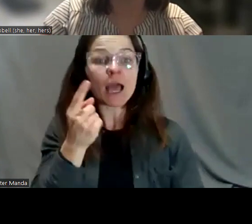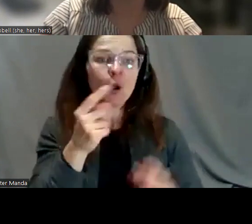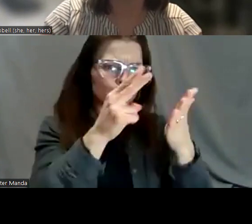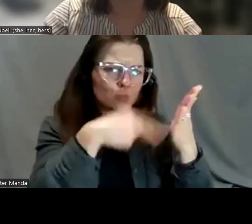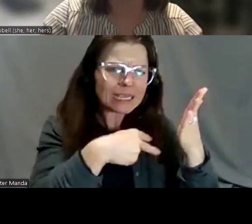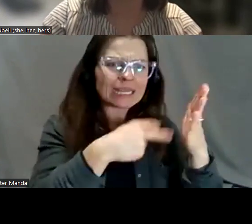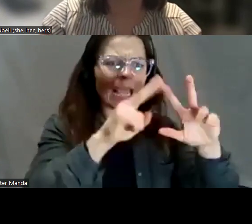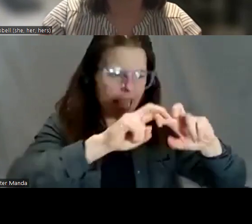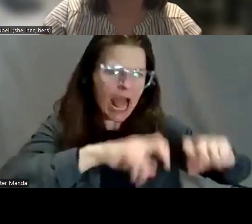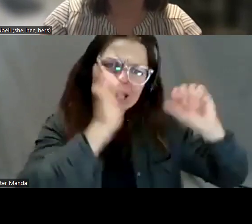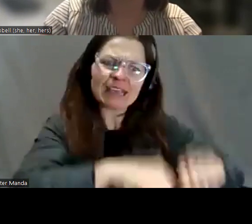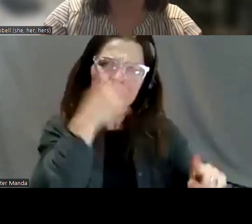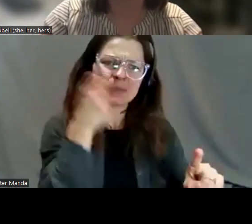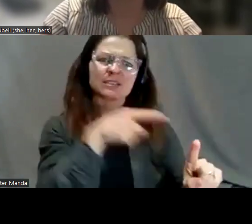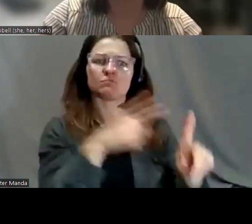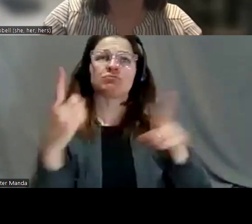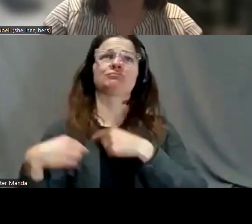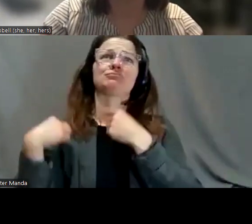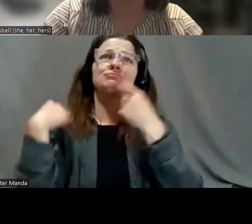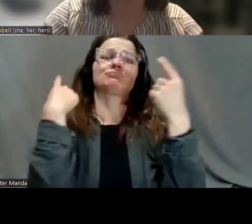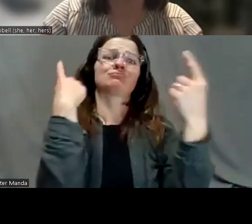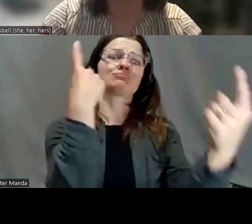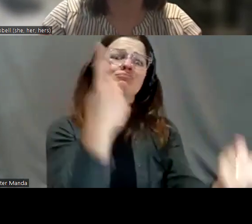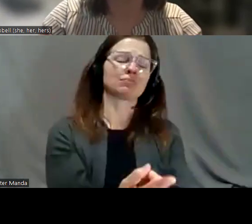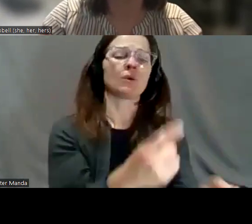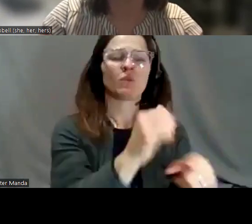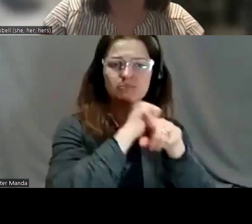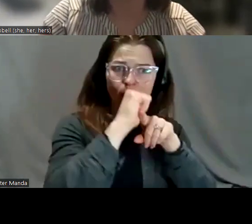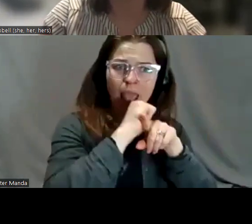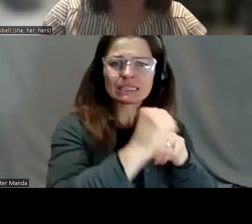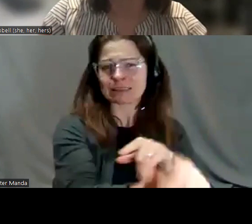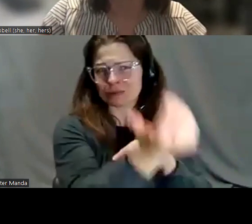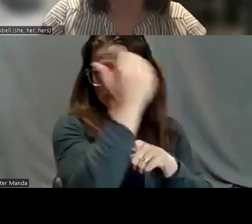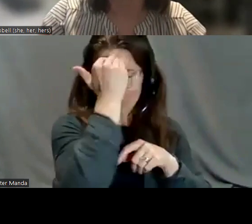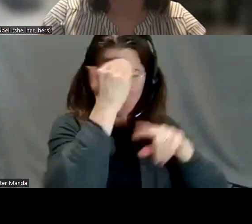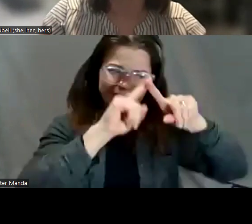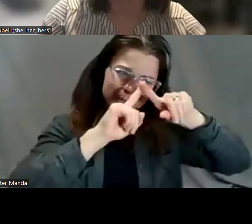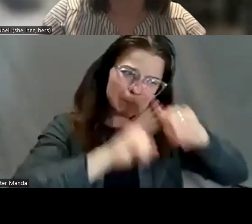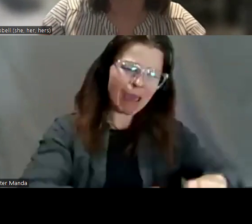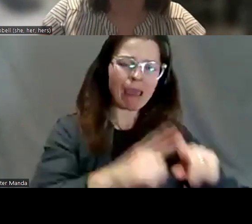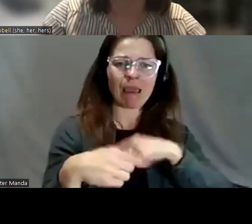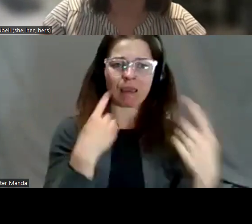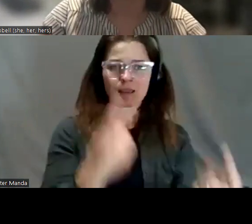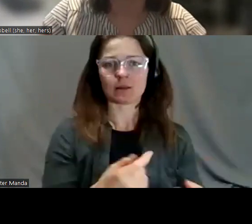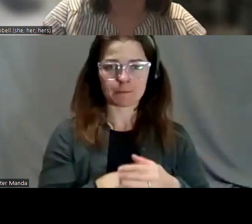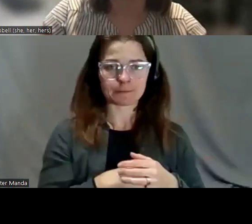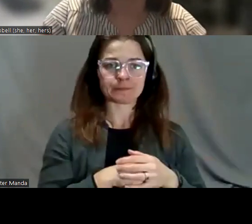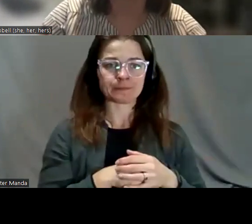in a newspaper, because it has existed for a long time. We've practiced it, we've depended on it for so long. So it's